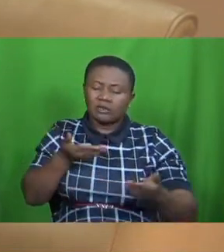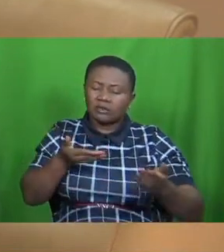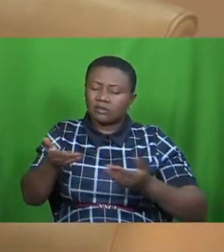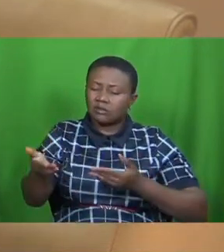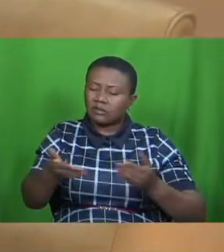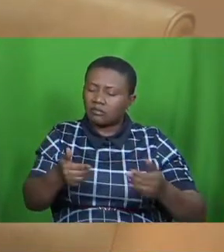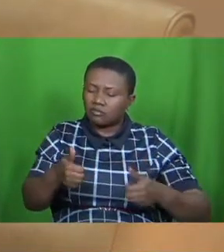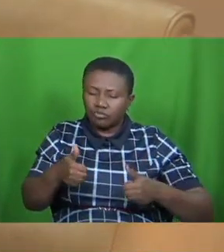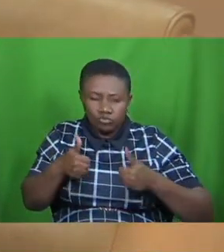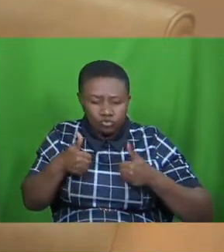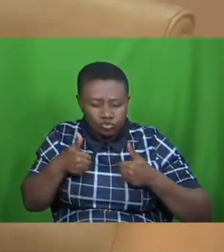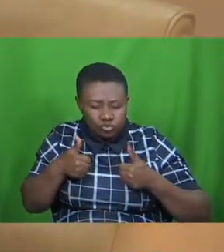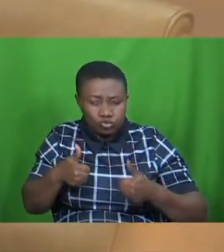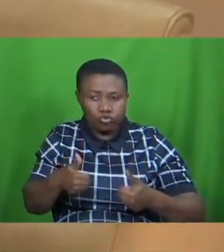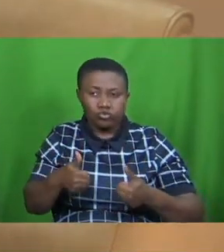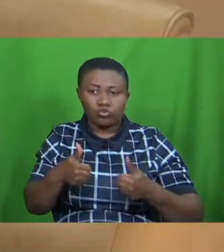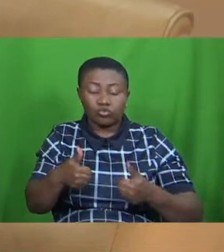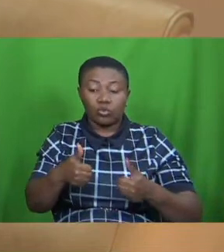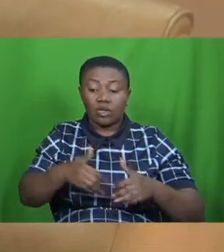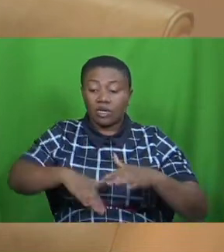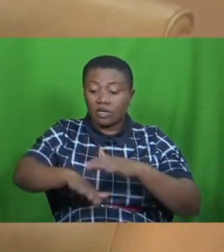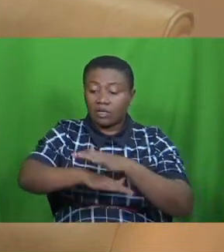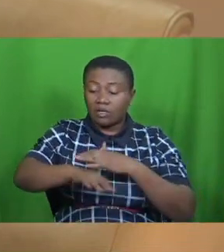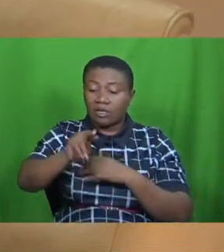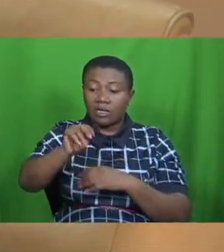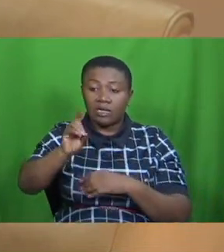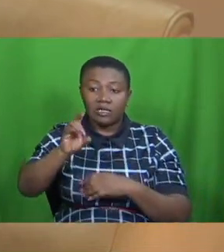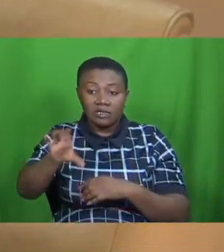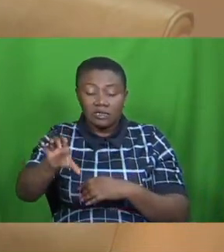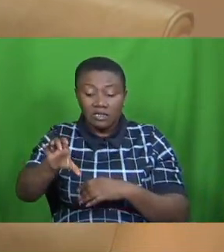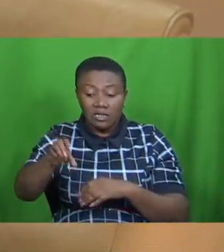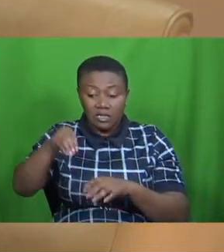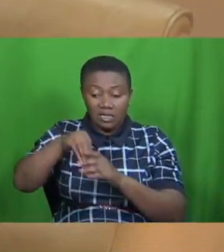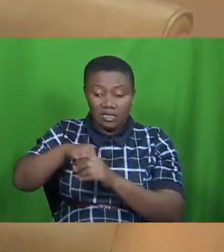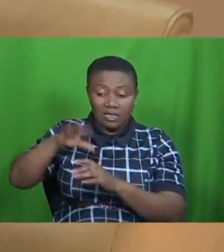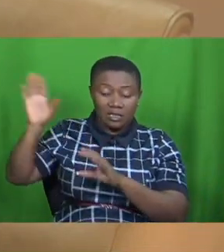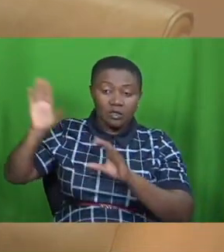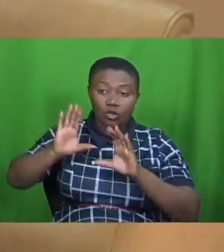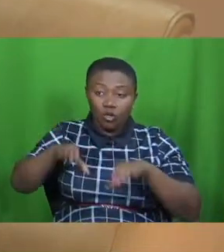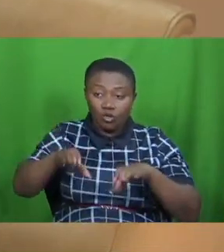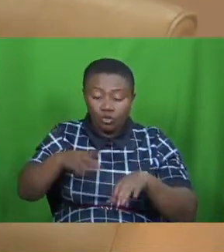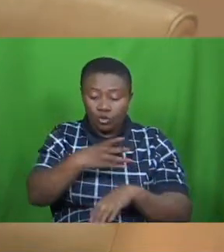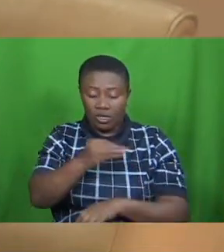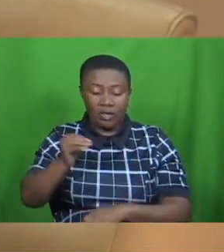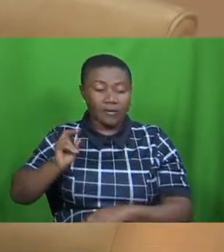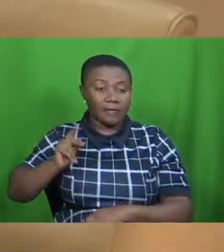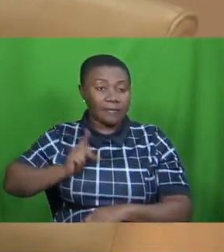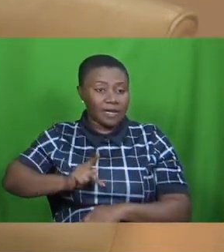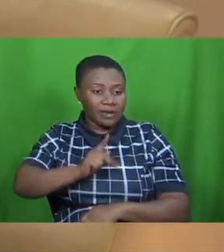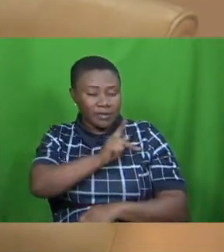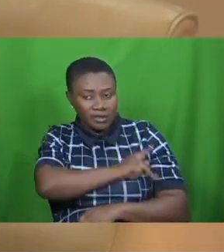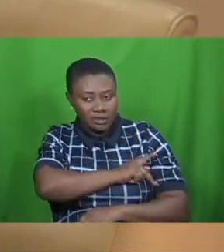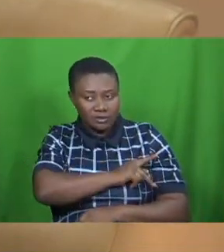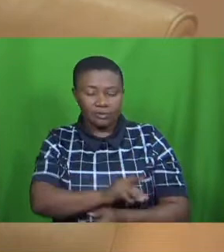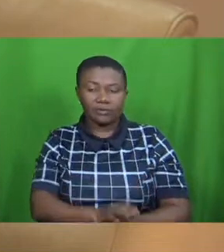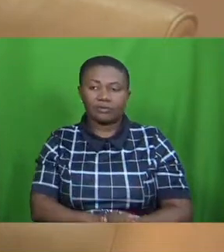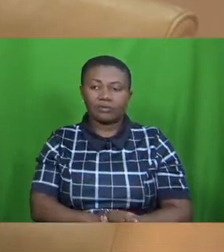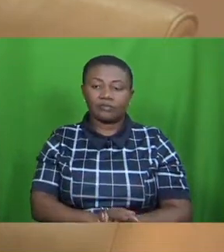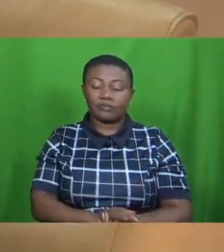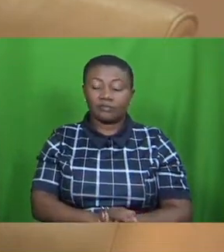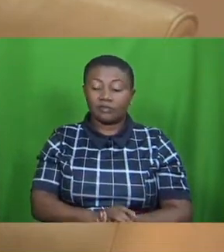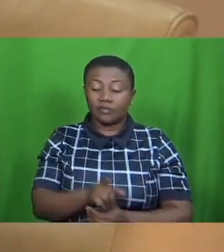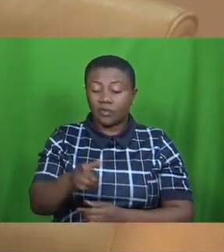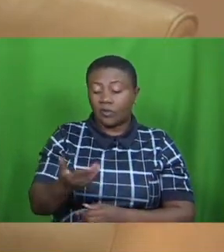during his tenure, both in the constituency and in Parliament. He was a